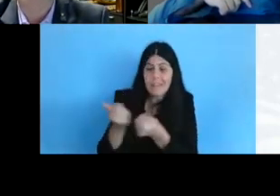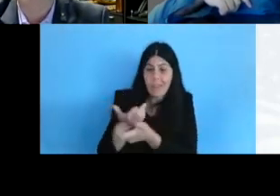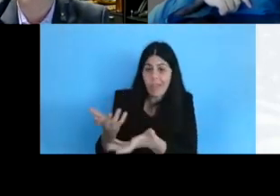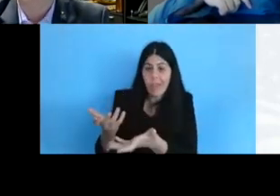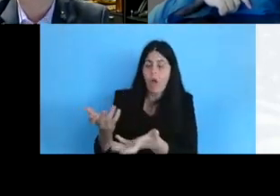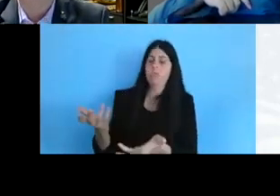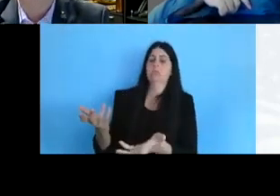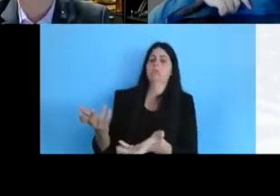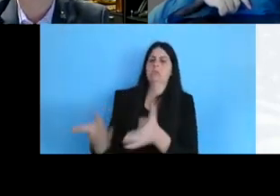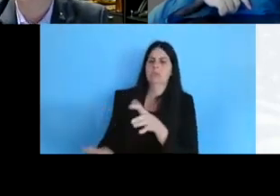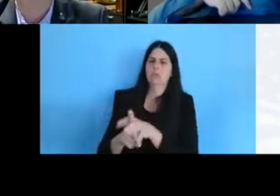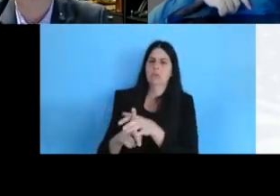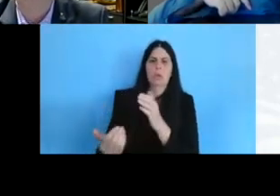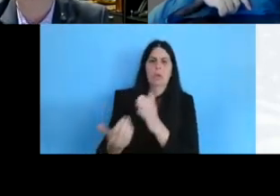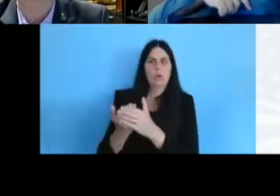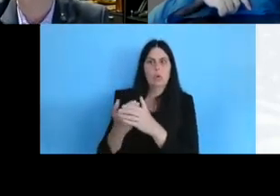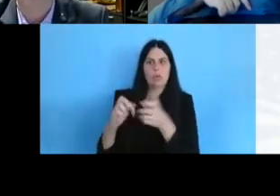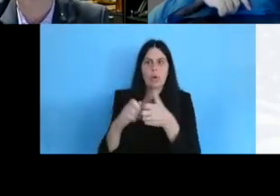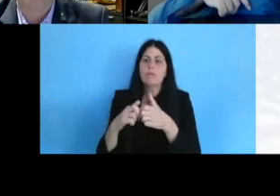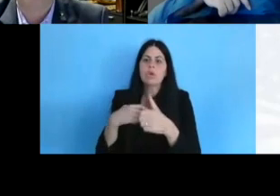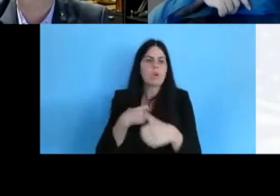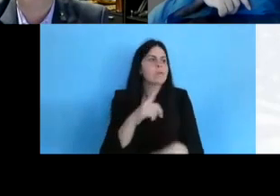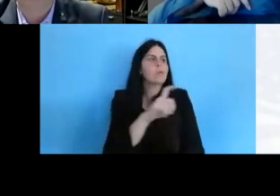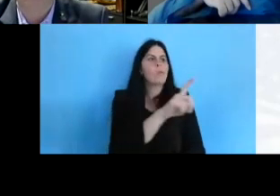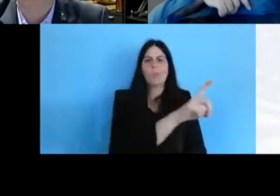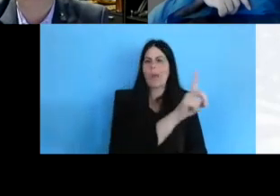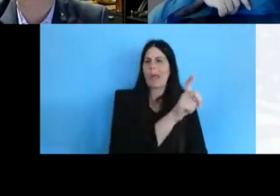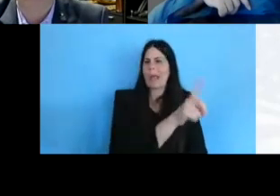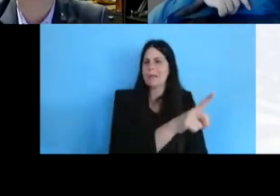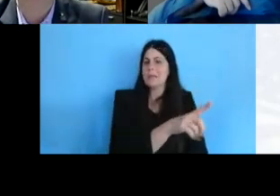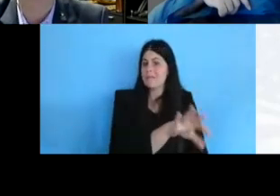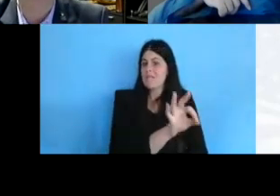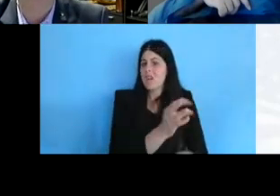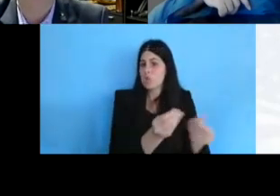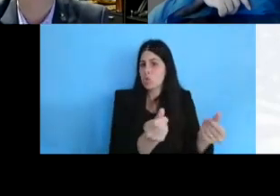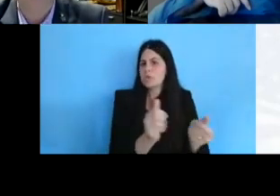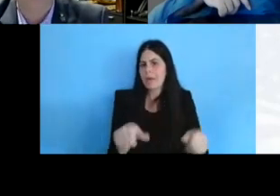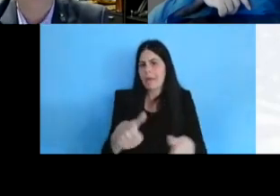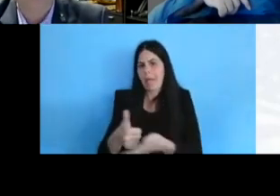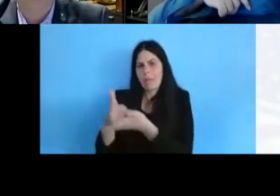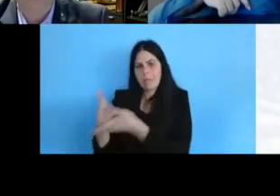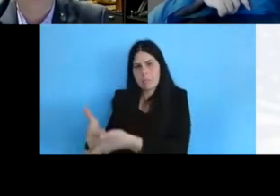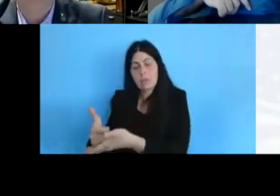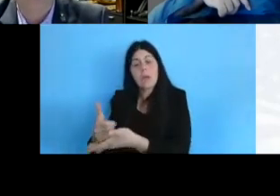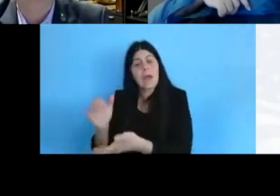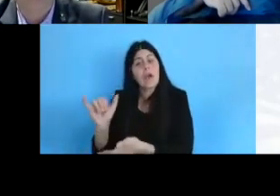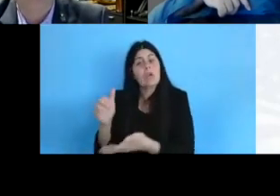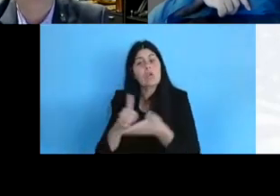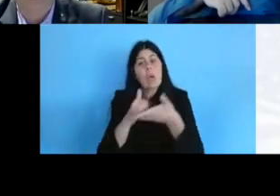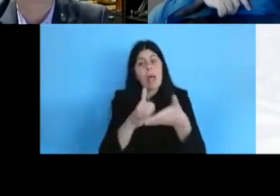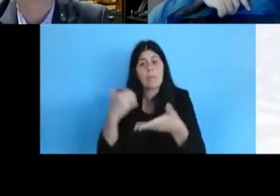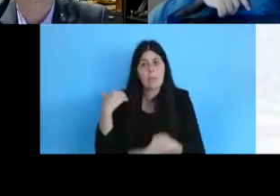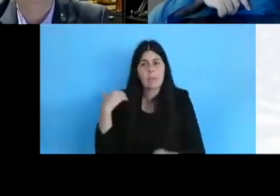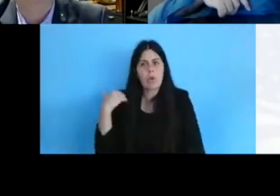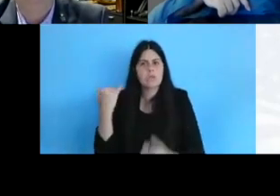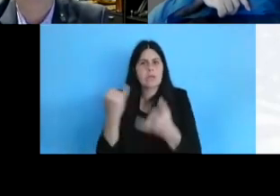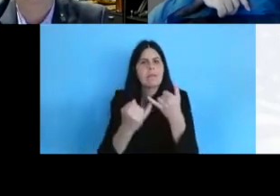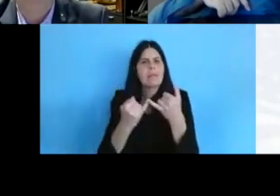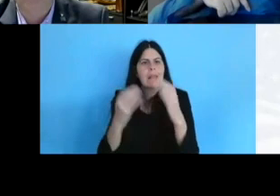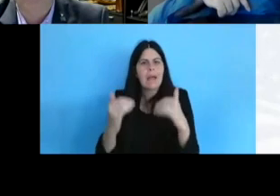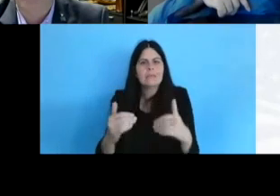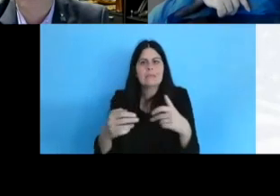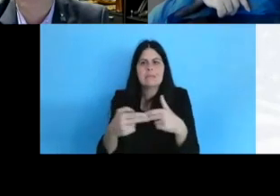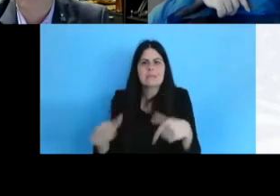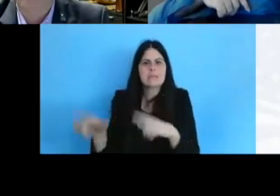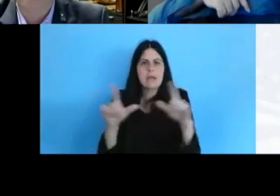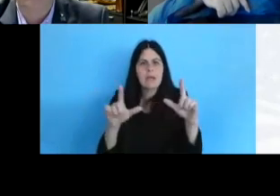oh, well, I need to ask somebody. And so you find a solution to help the veteran and help the employers. And then lastly on this slide, educating hiring